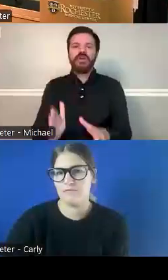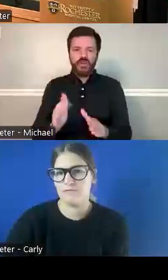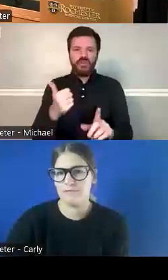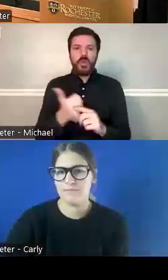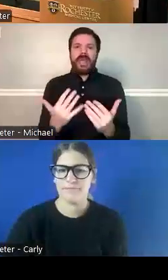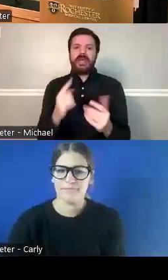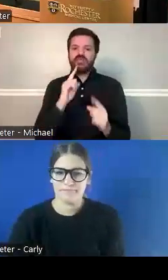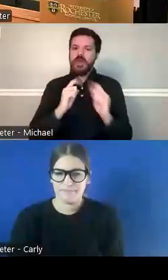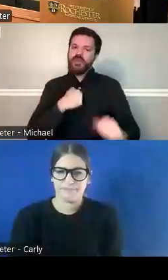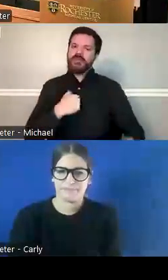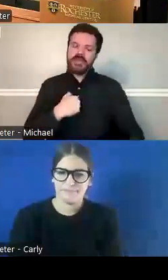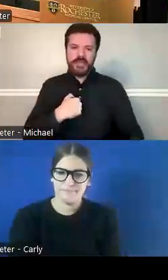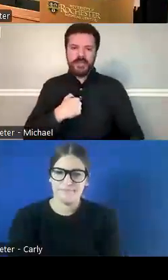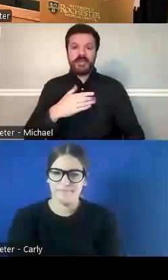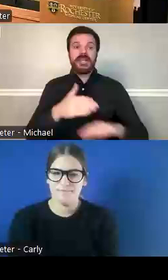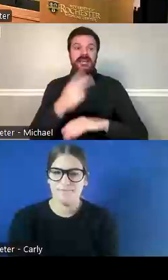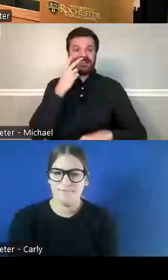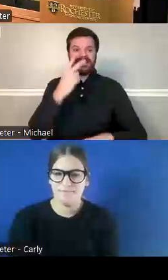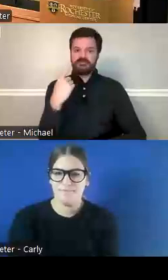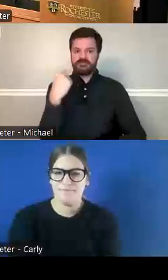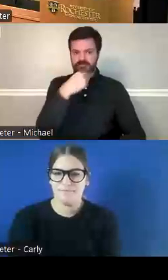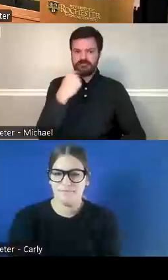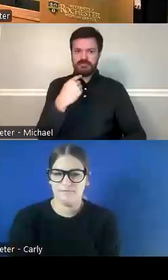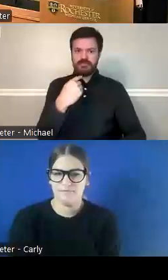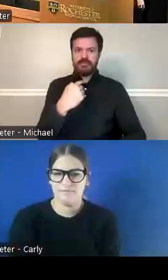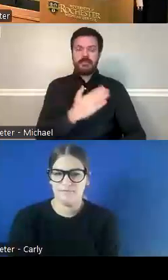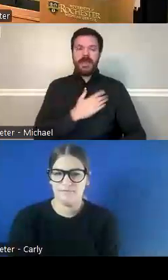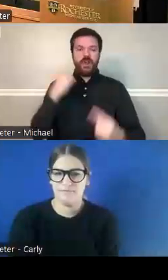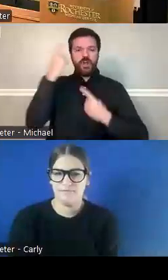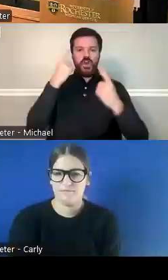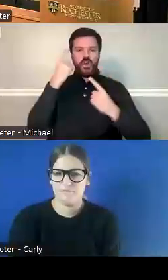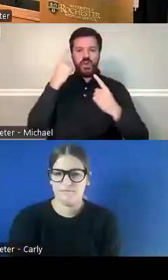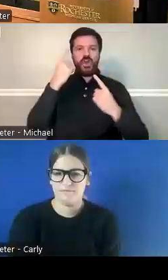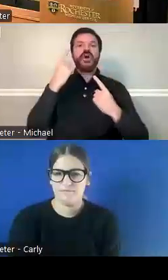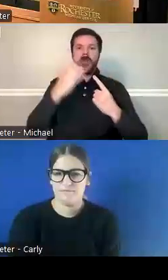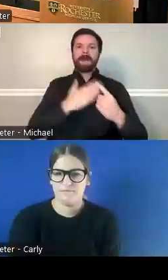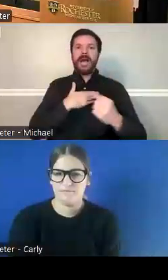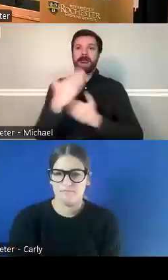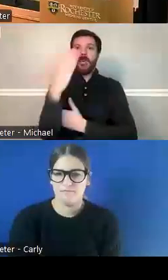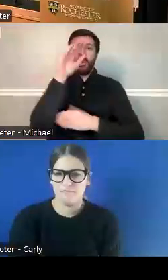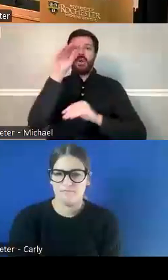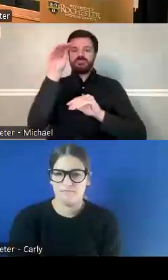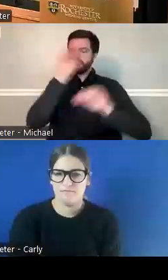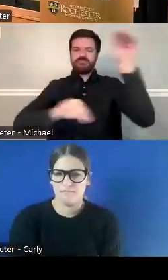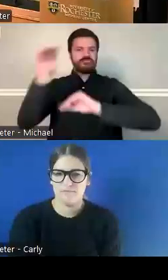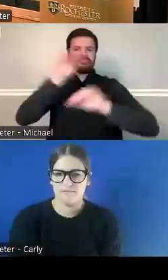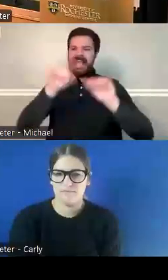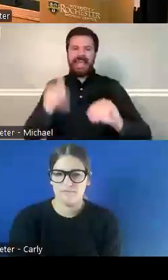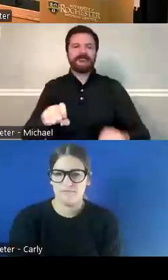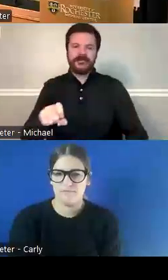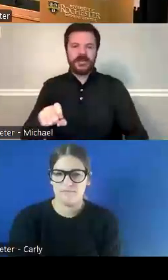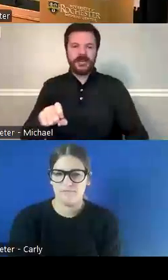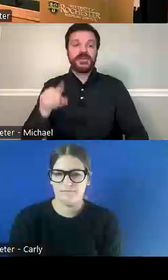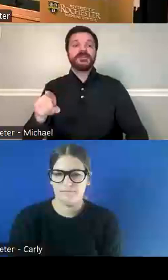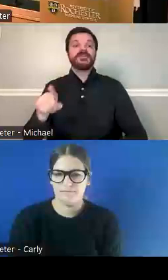with me. After seeing the look on his face, the first thought was, my morning schedule just got rearranged. This